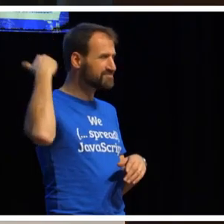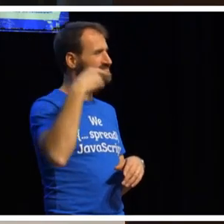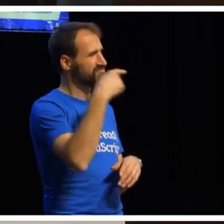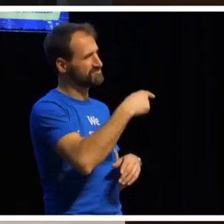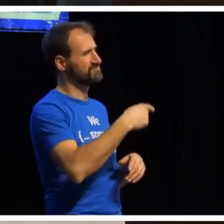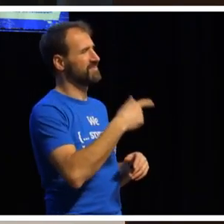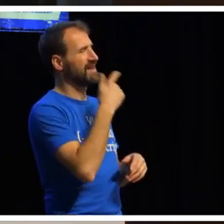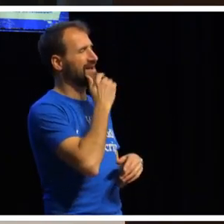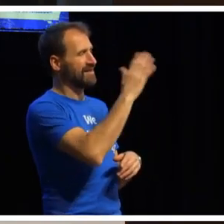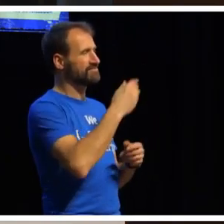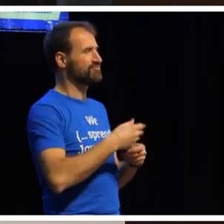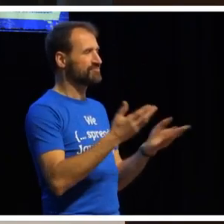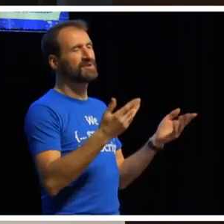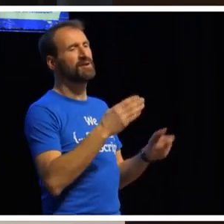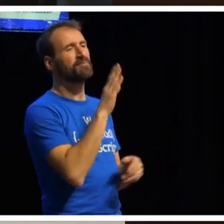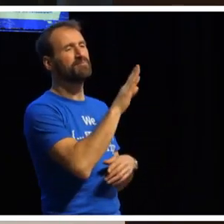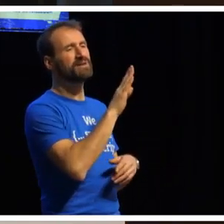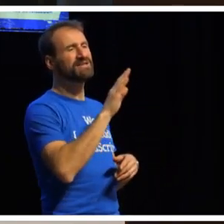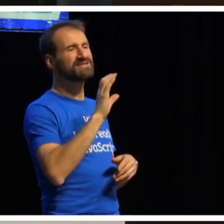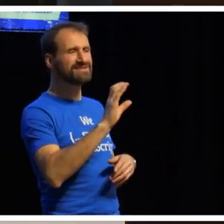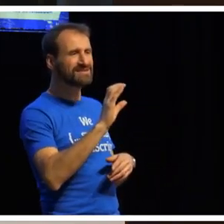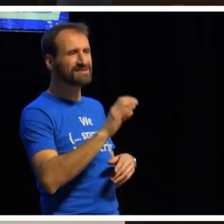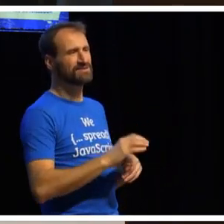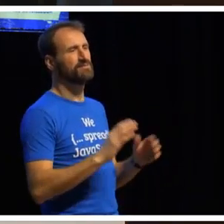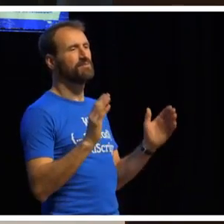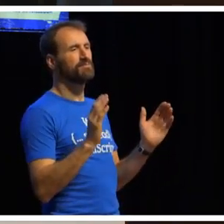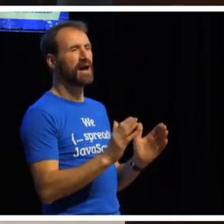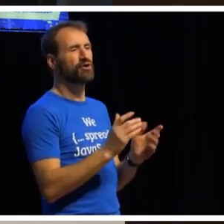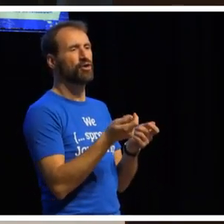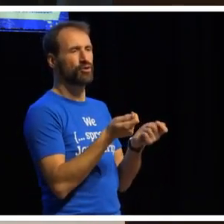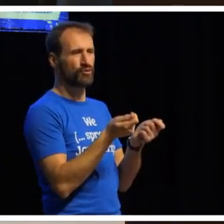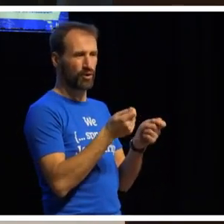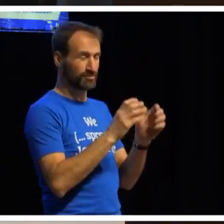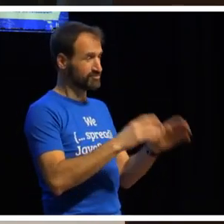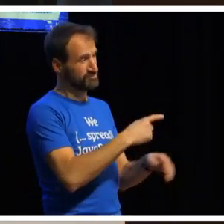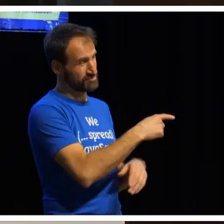a BBC Micro, it's called. It was about £250 then,